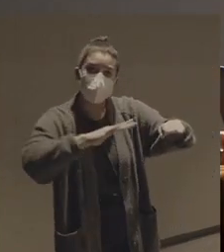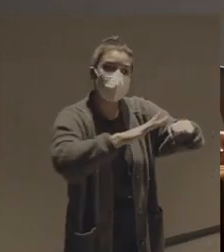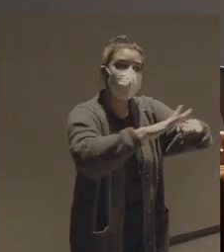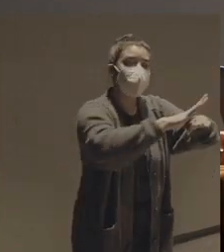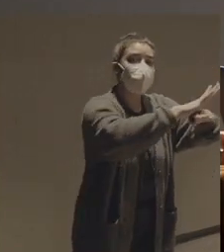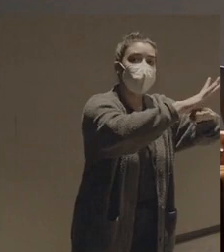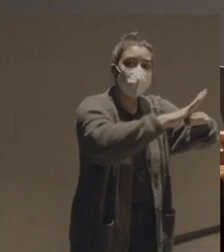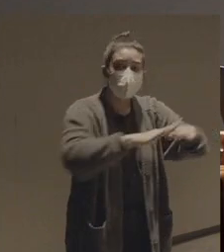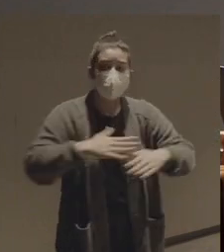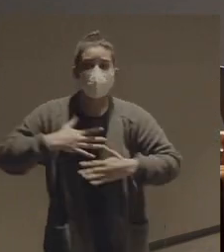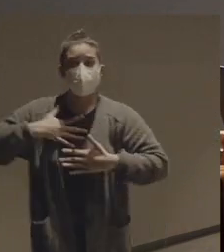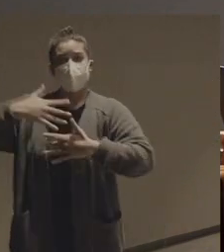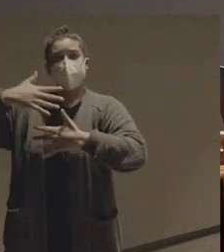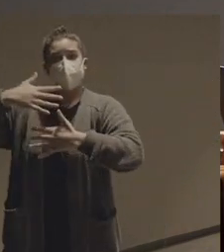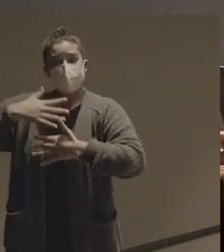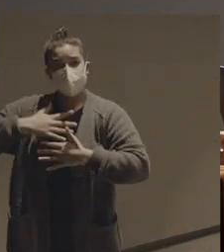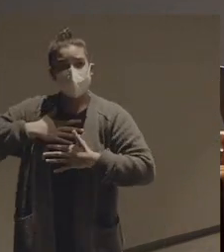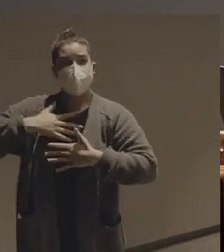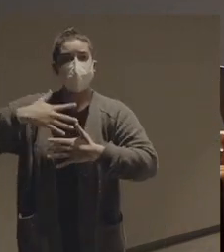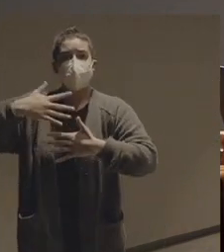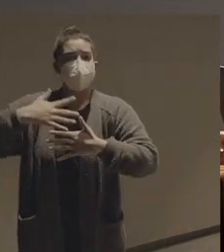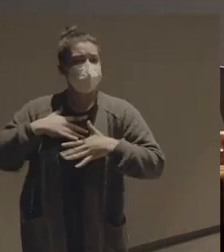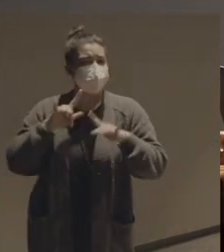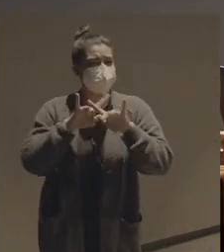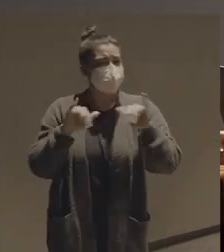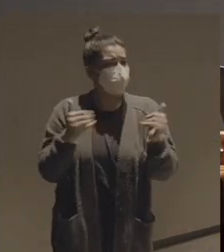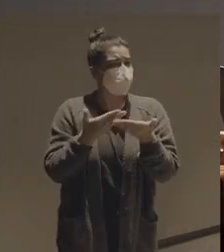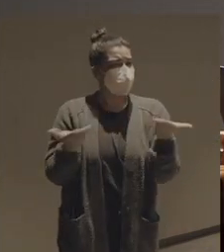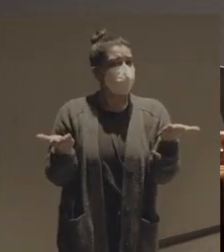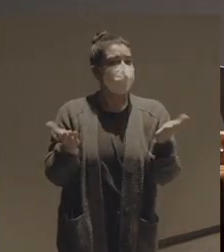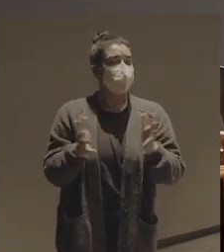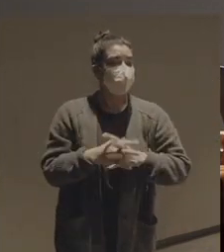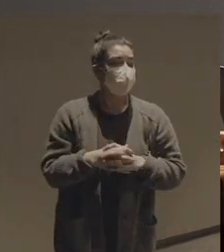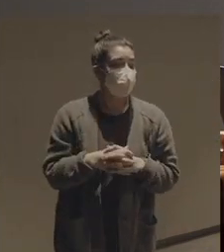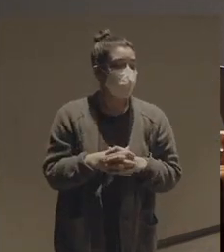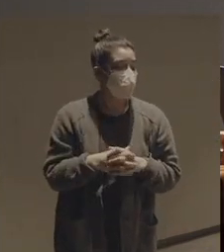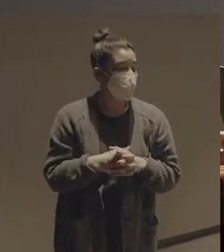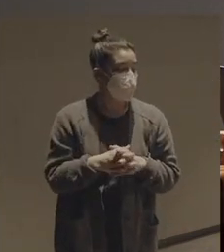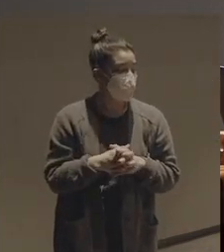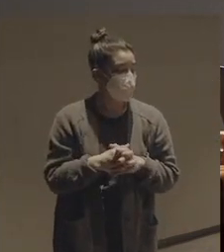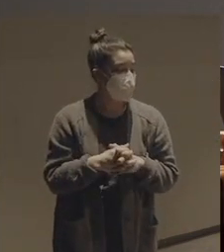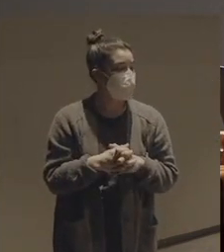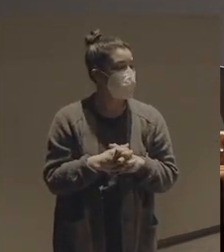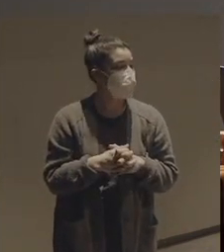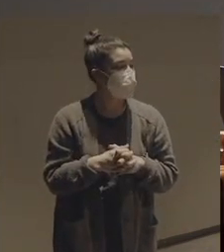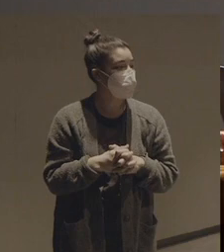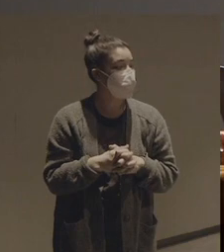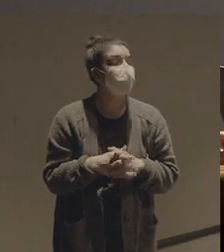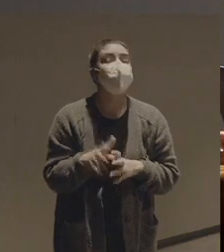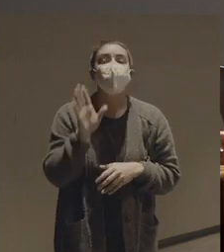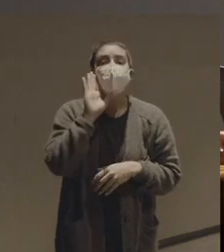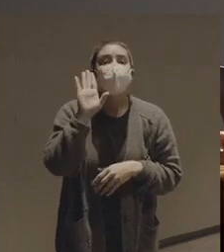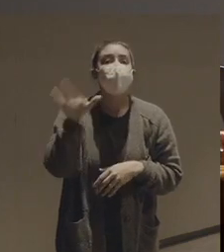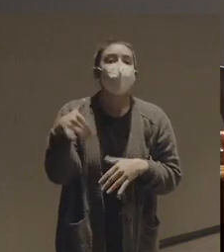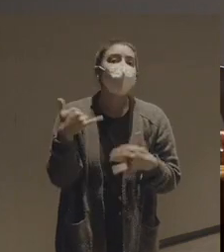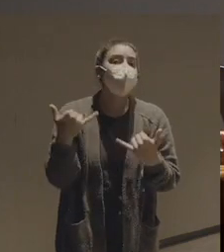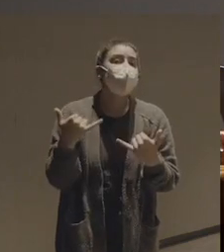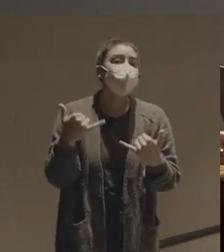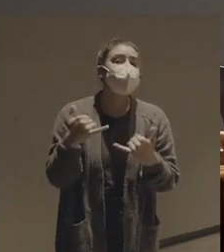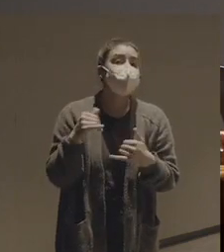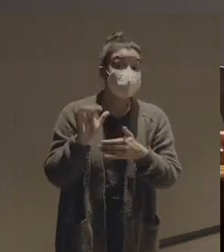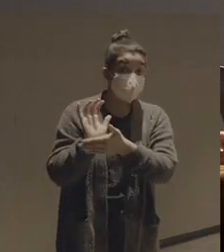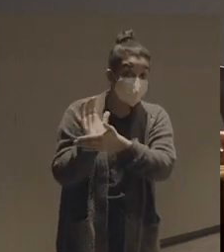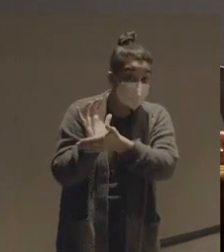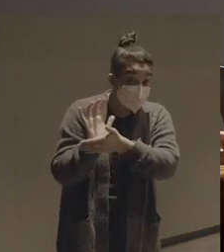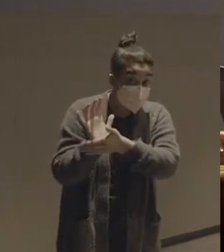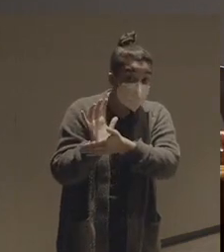quite a bit to video and other kind of performative things that were starting to emerge in Southern